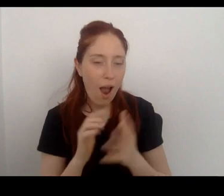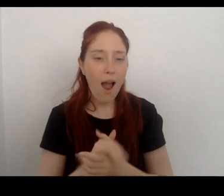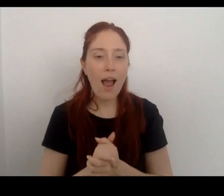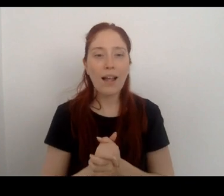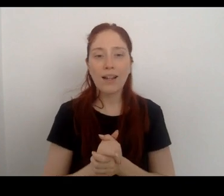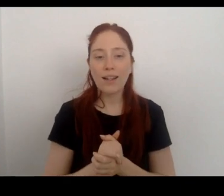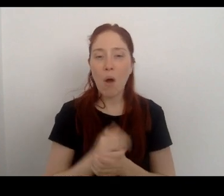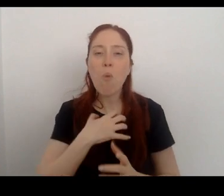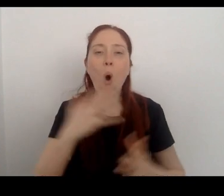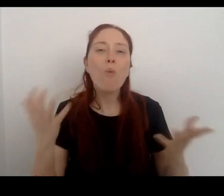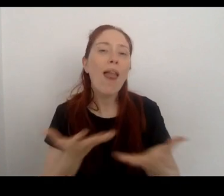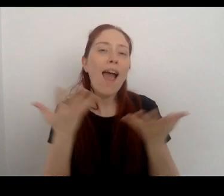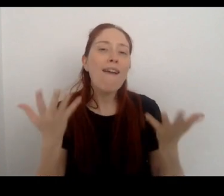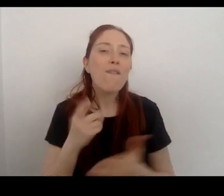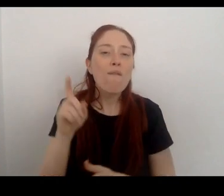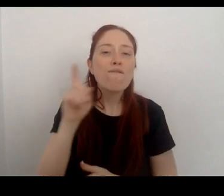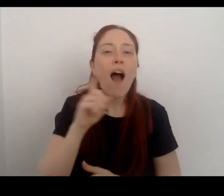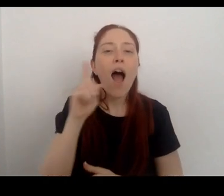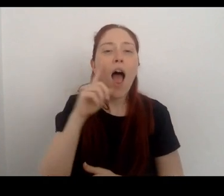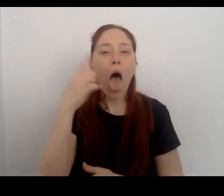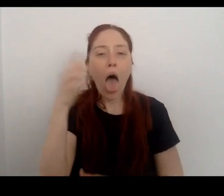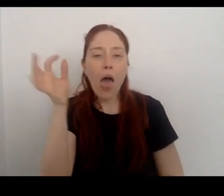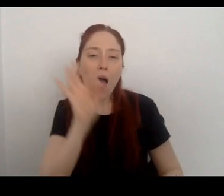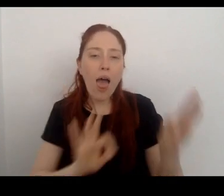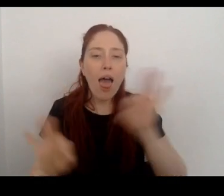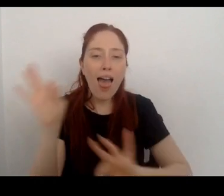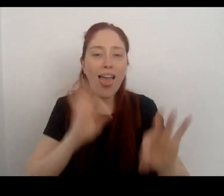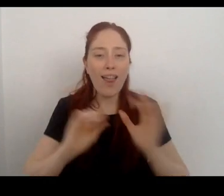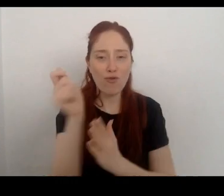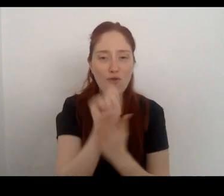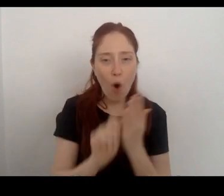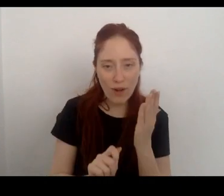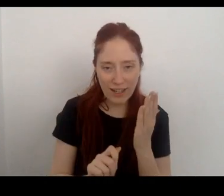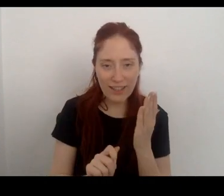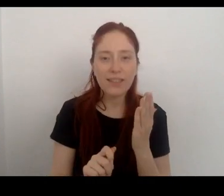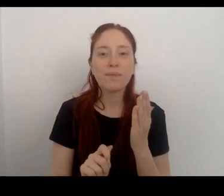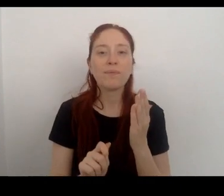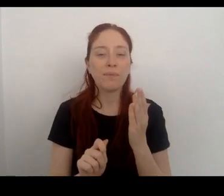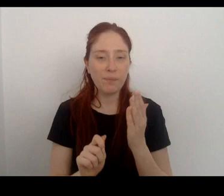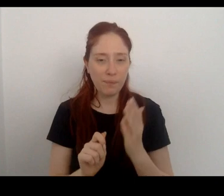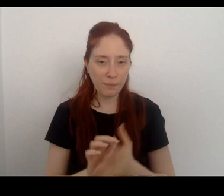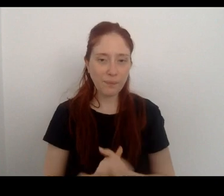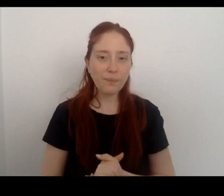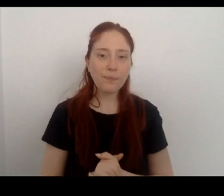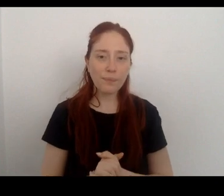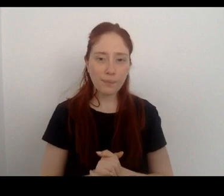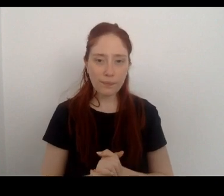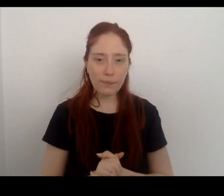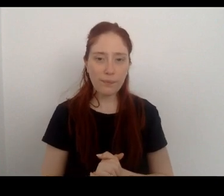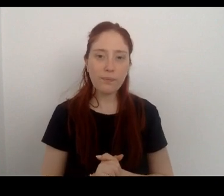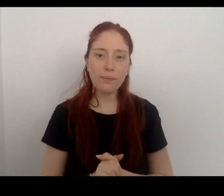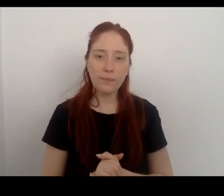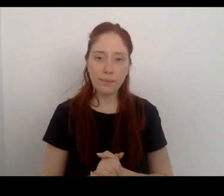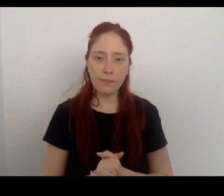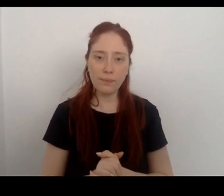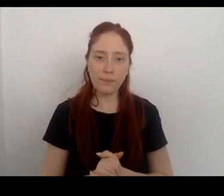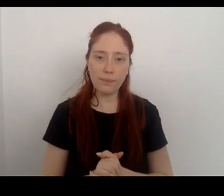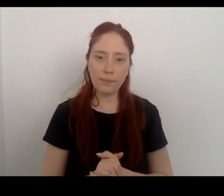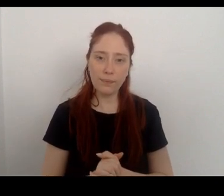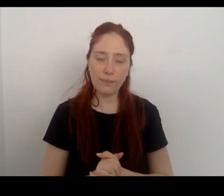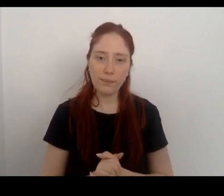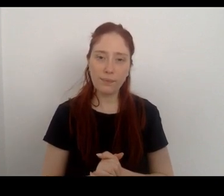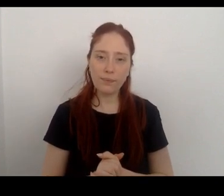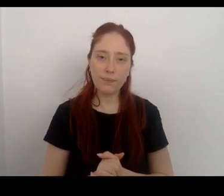and exploratory. They're a way of defining, discerning the underlying structural and